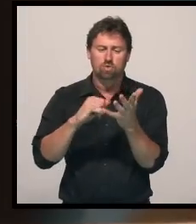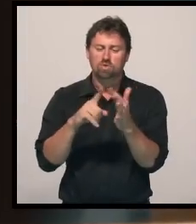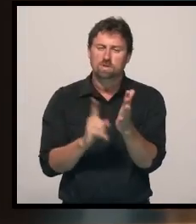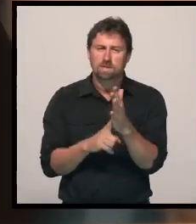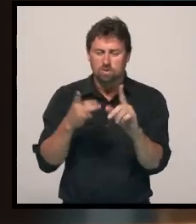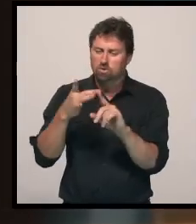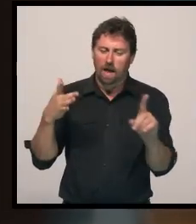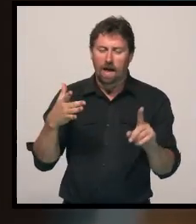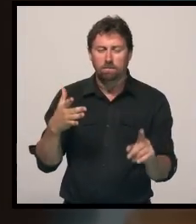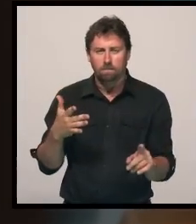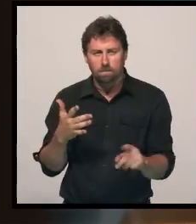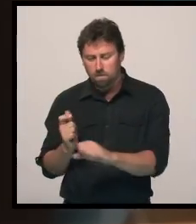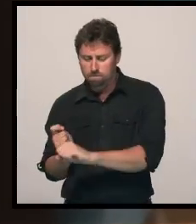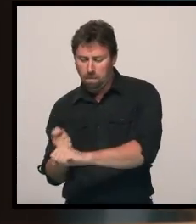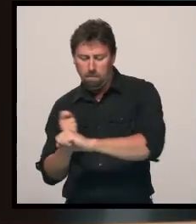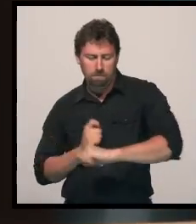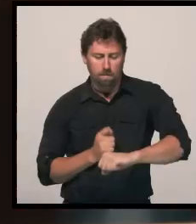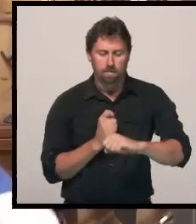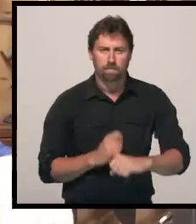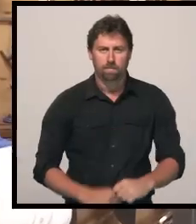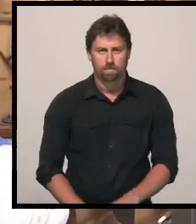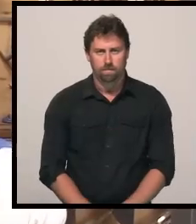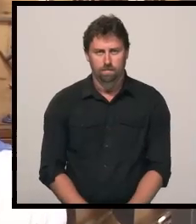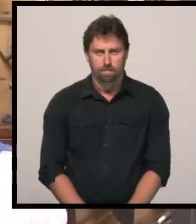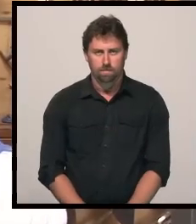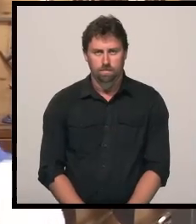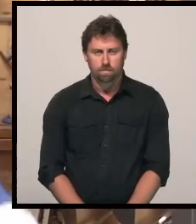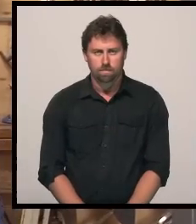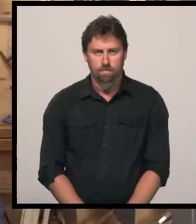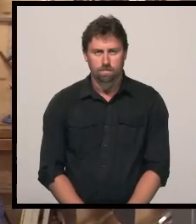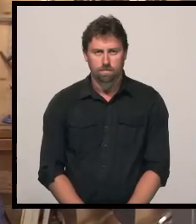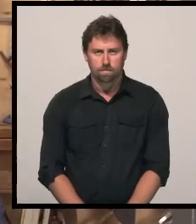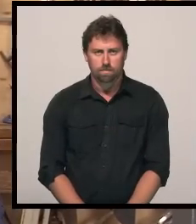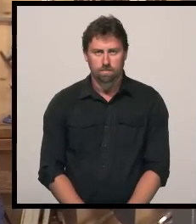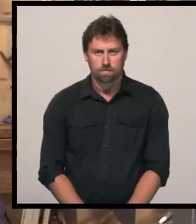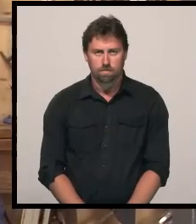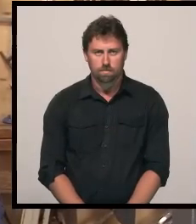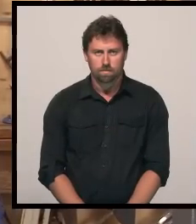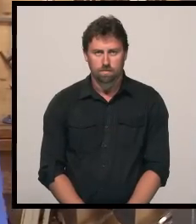It gives you a head start when you start doing hinge work.